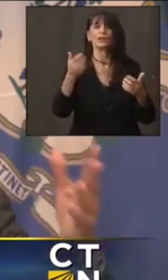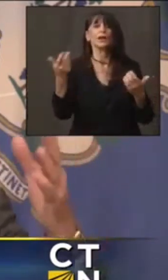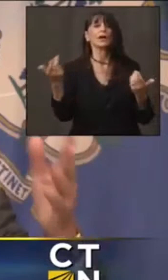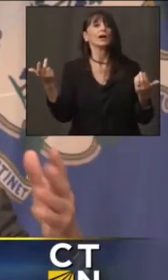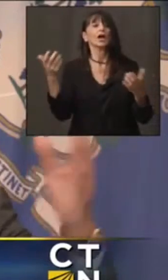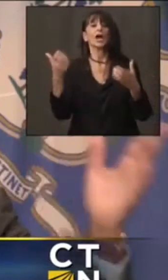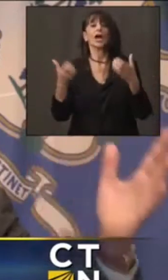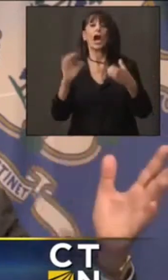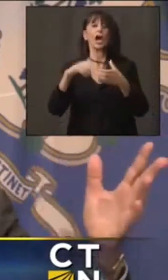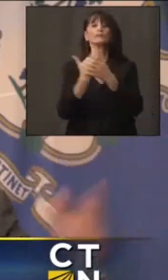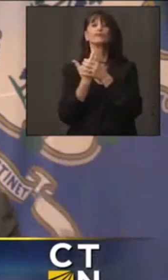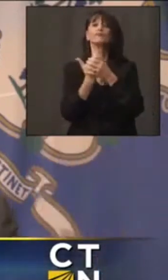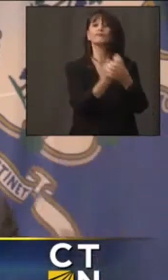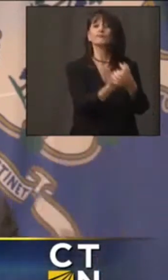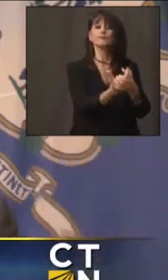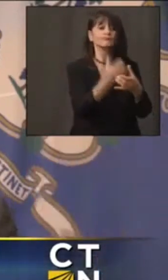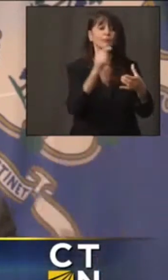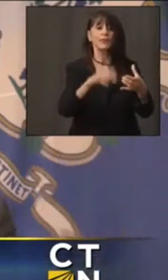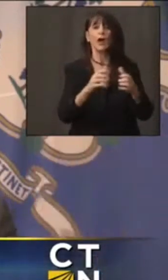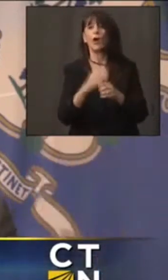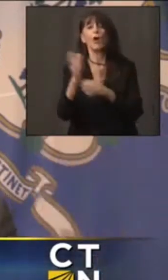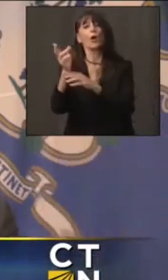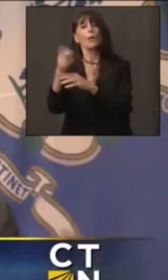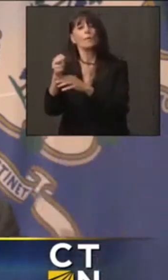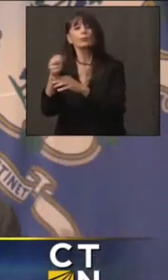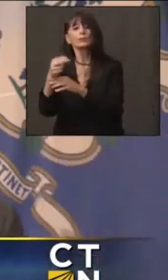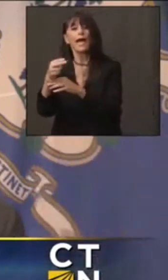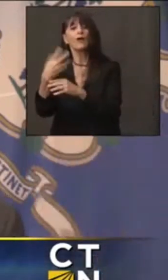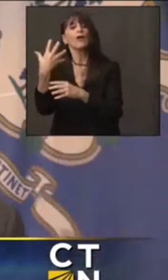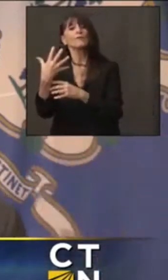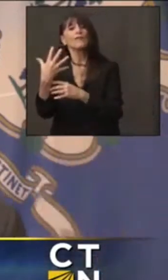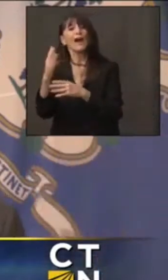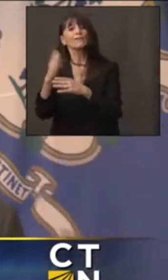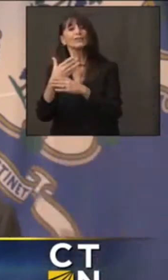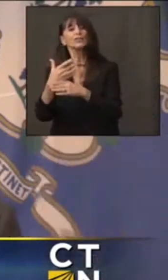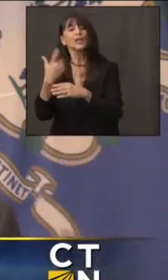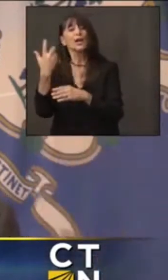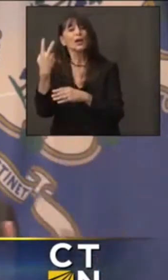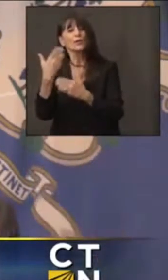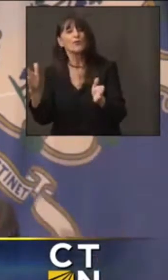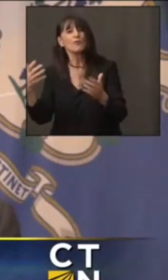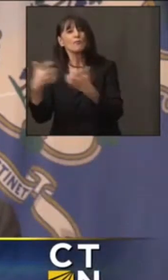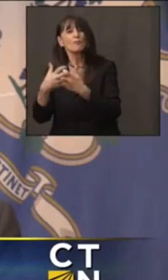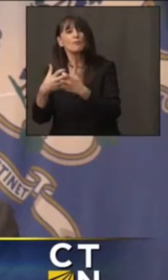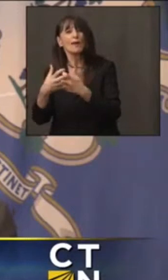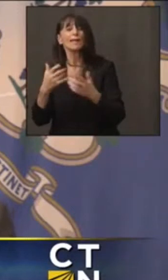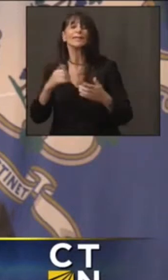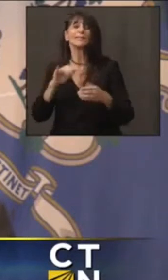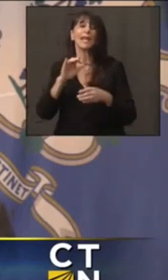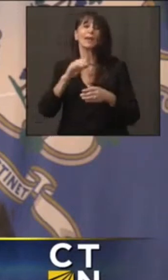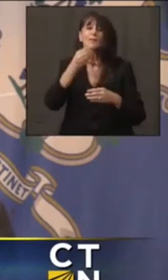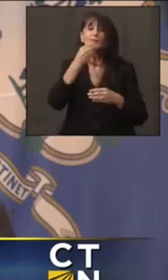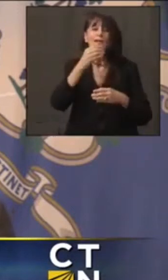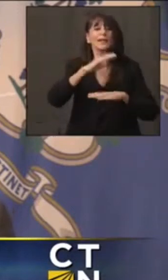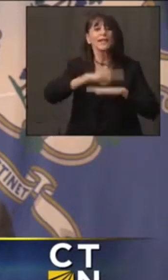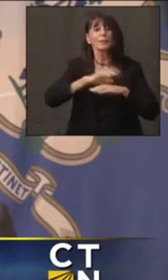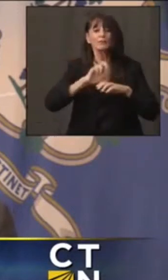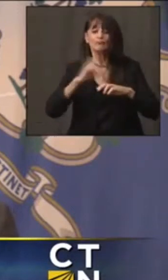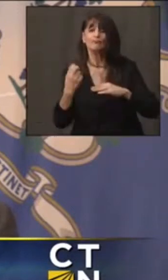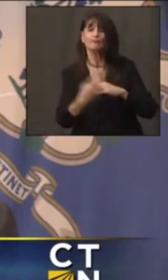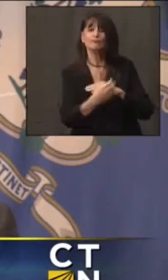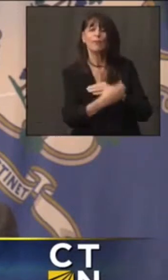of them there, being in a motel, 5 in a room, being at the buffet table. That's where we've seen a fair number of